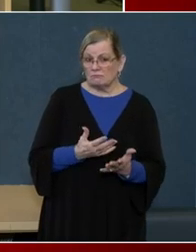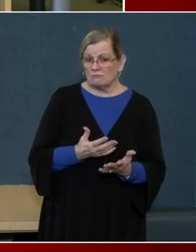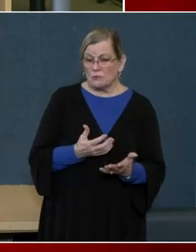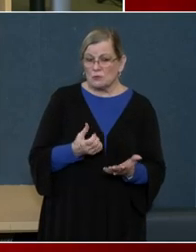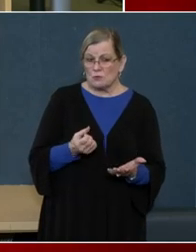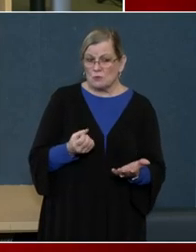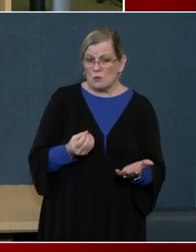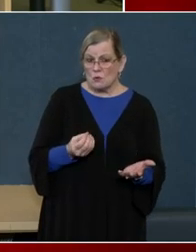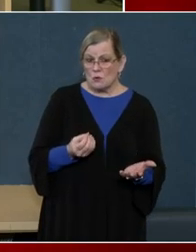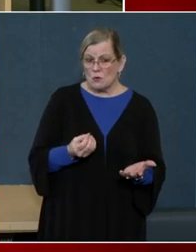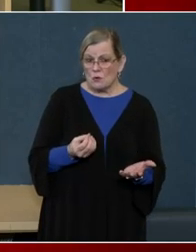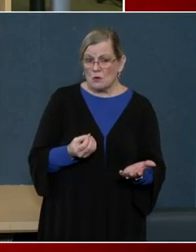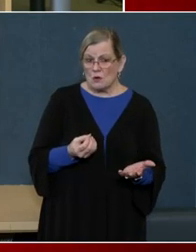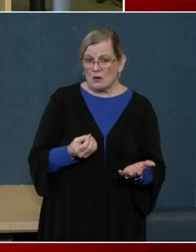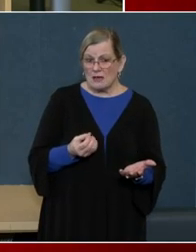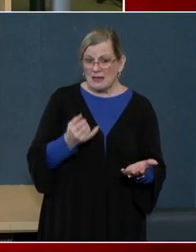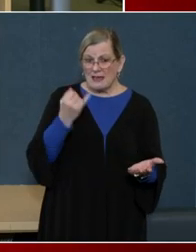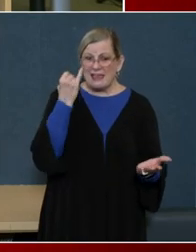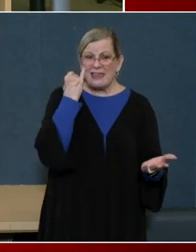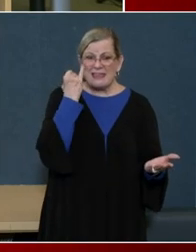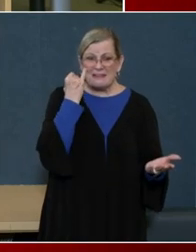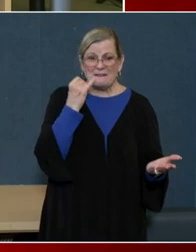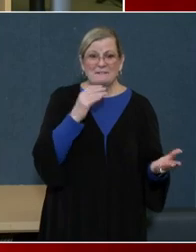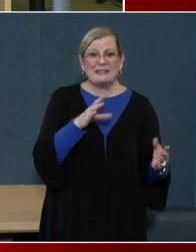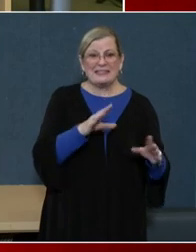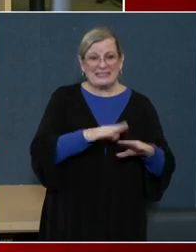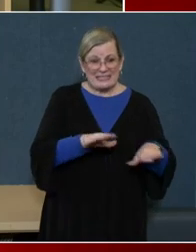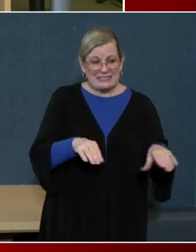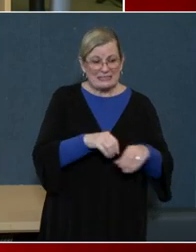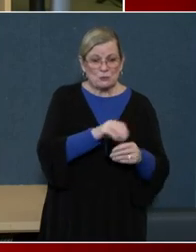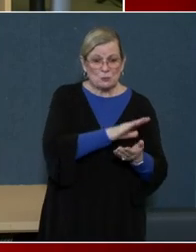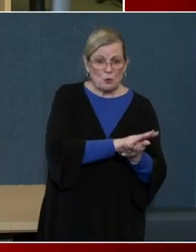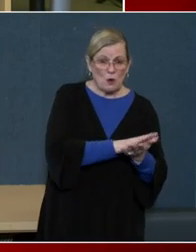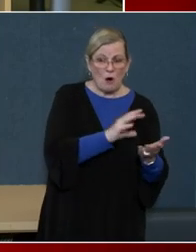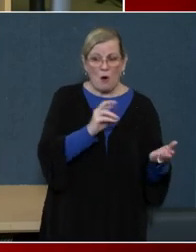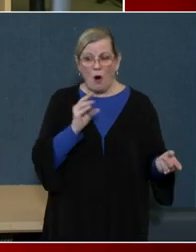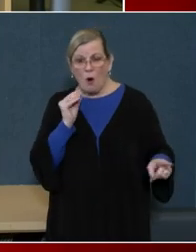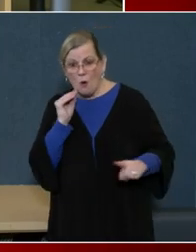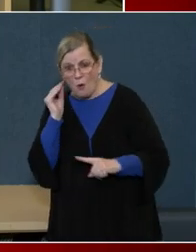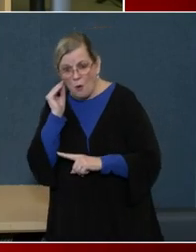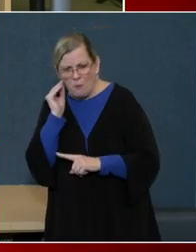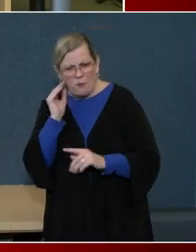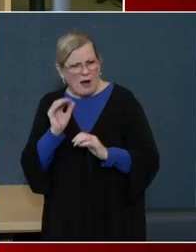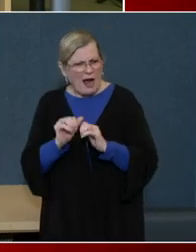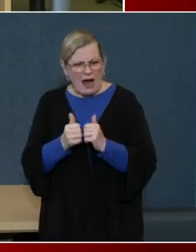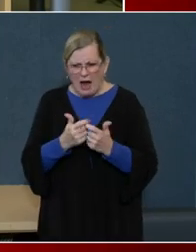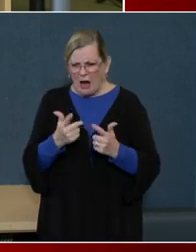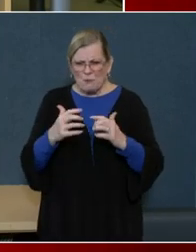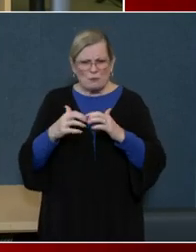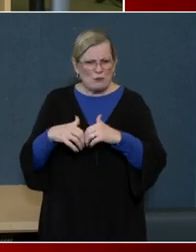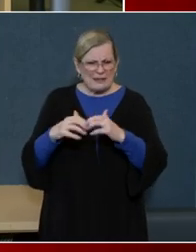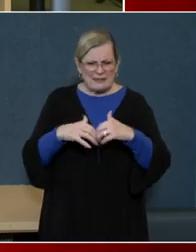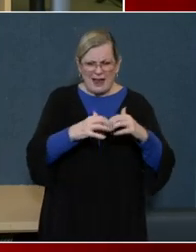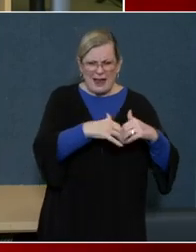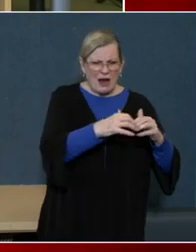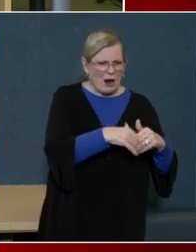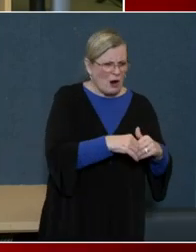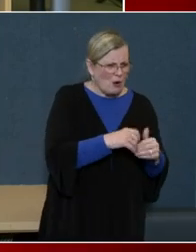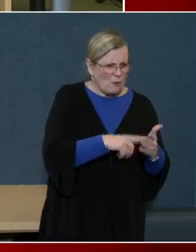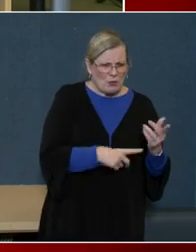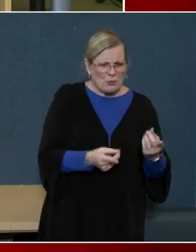home, and then kids with in-person in school. How did you break that down amongst the 21,000? Yeah, so